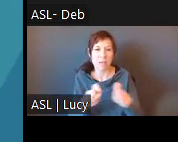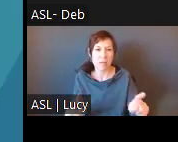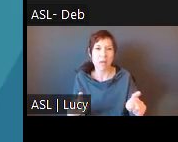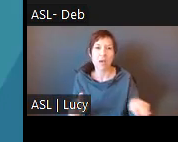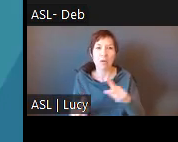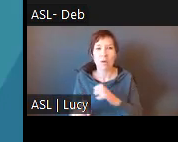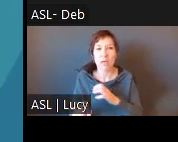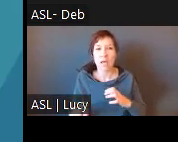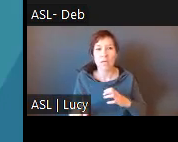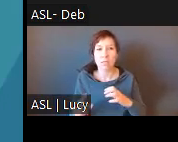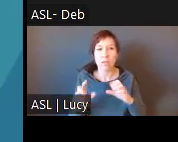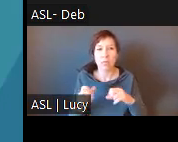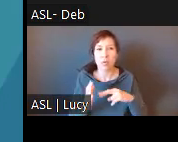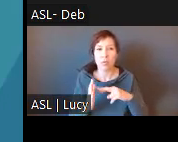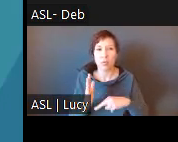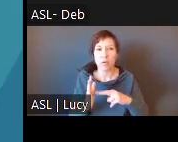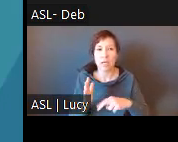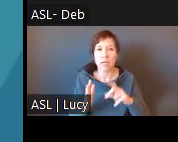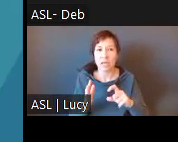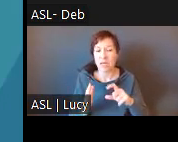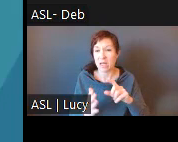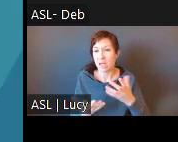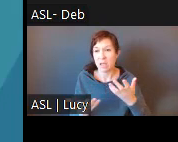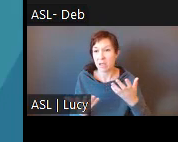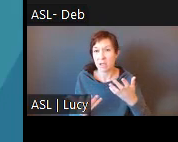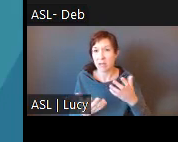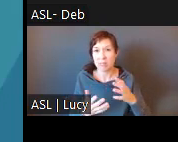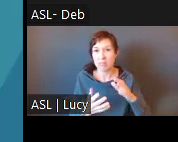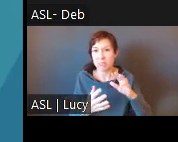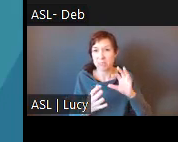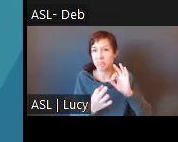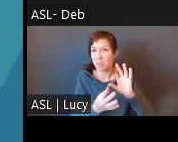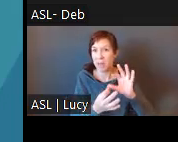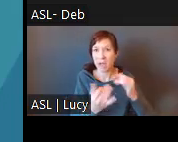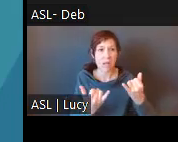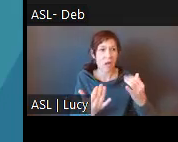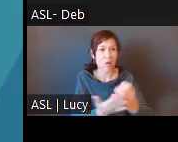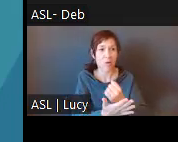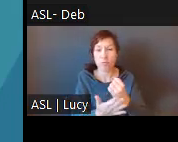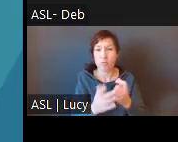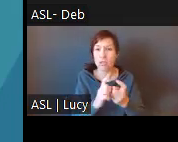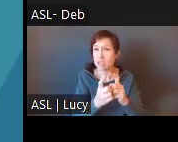review. I'd like some feedback. Does anyone have any amendments that they'd like to make to those minutes?